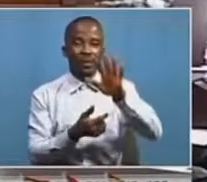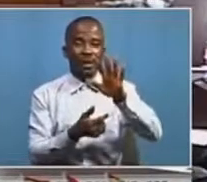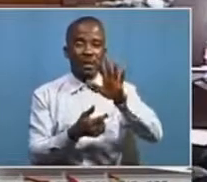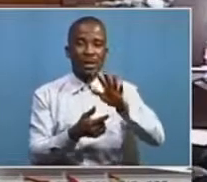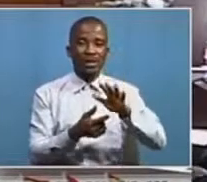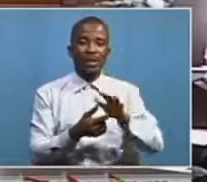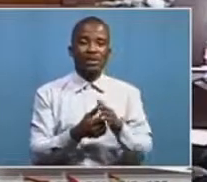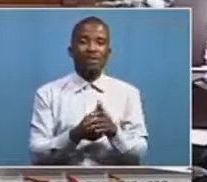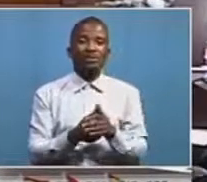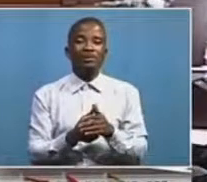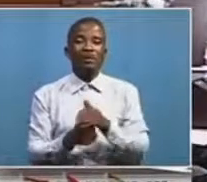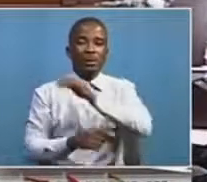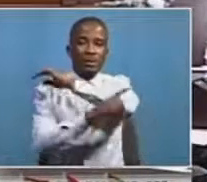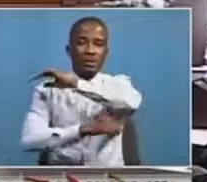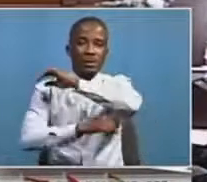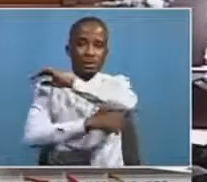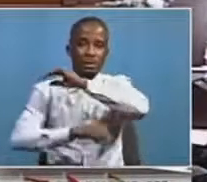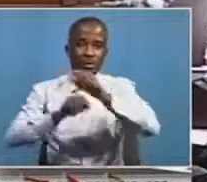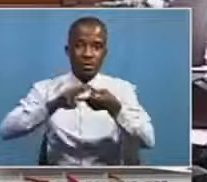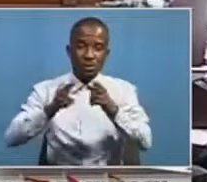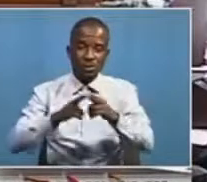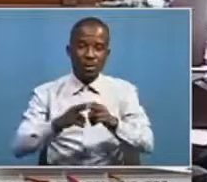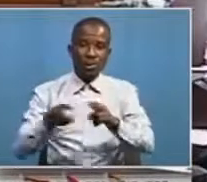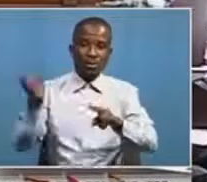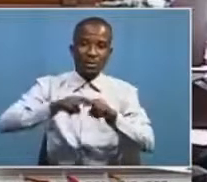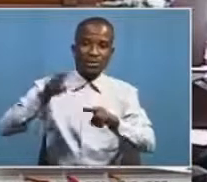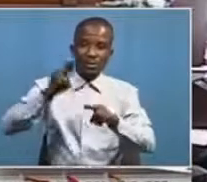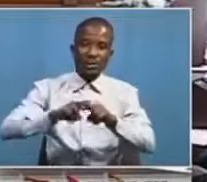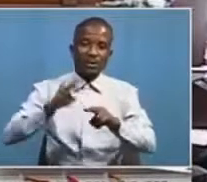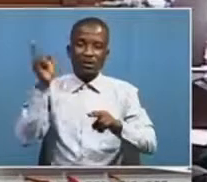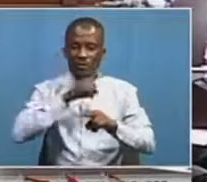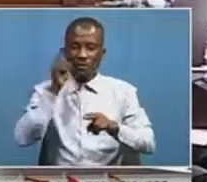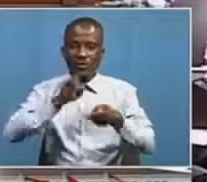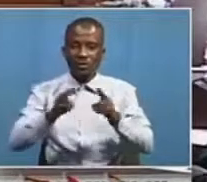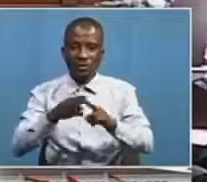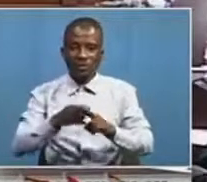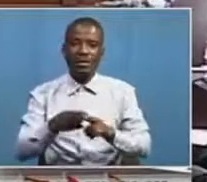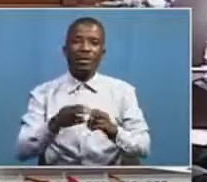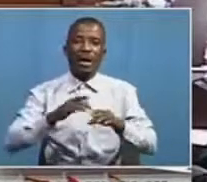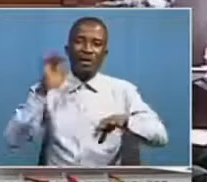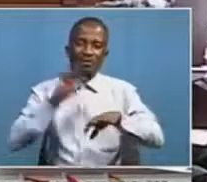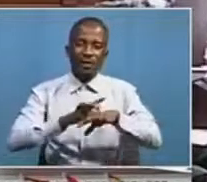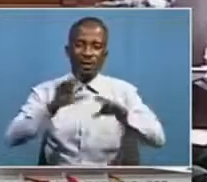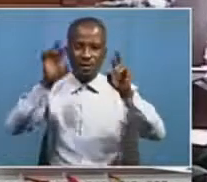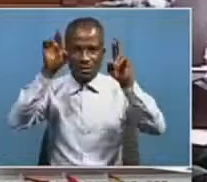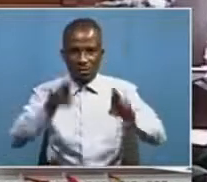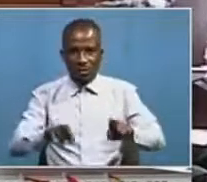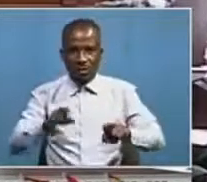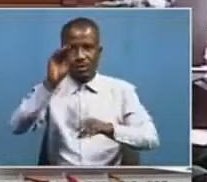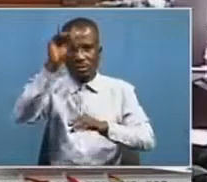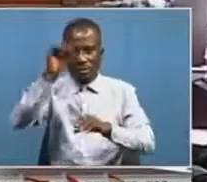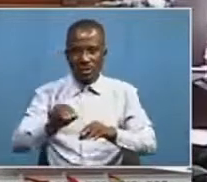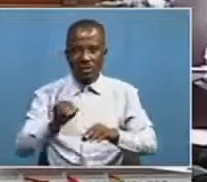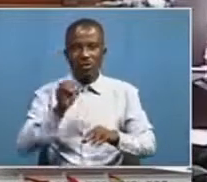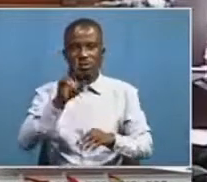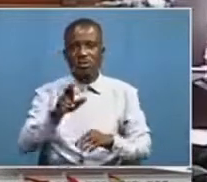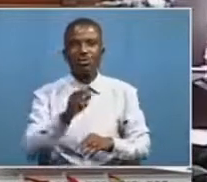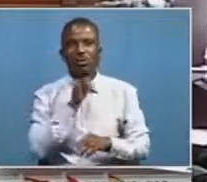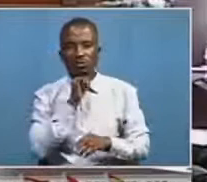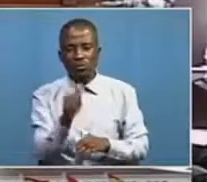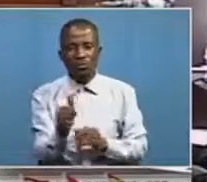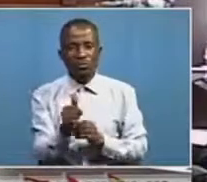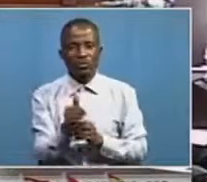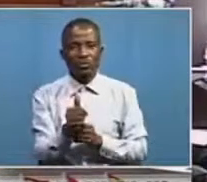alleged vote padding and other errors complained of by the petitioner affected the outcome of the presidential election results